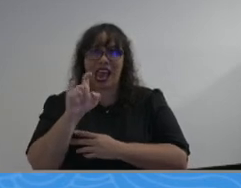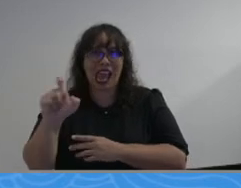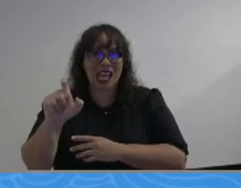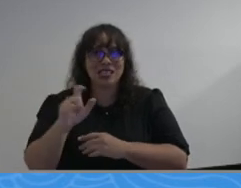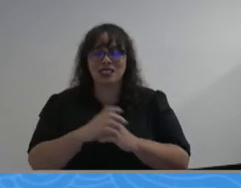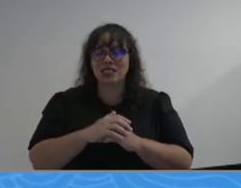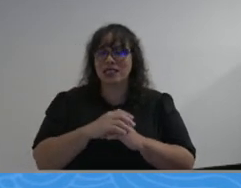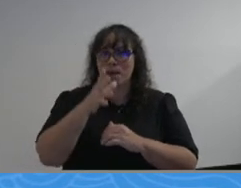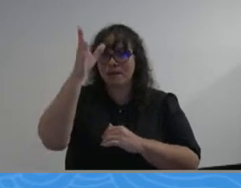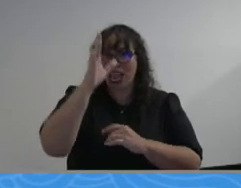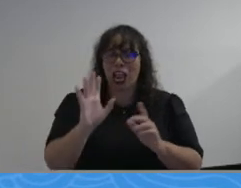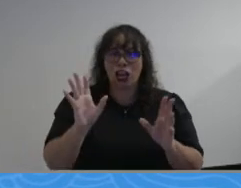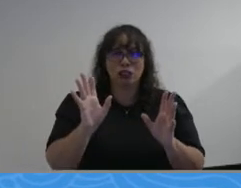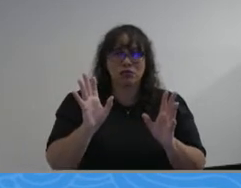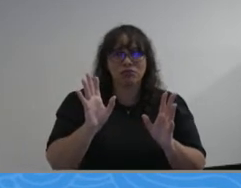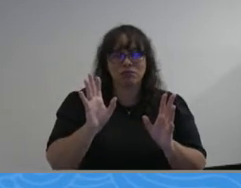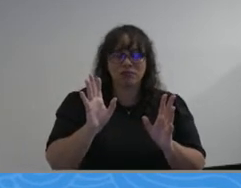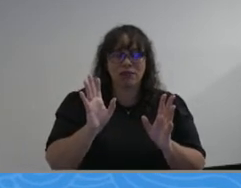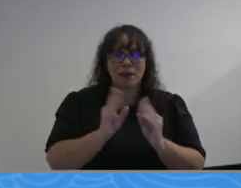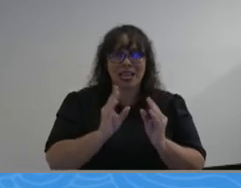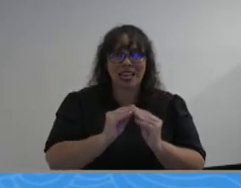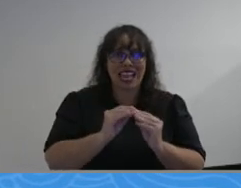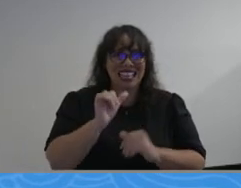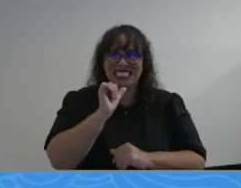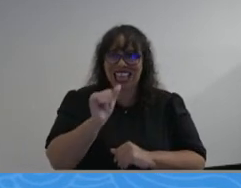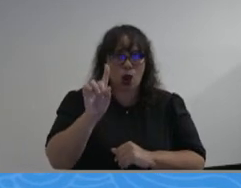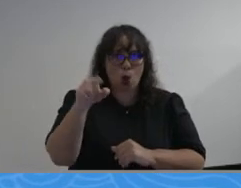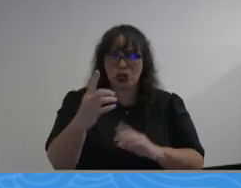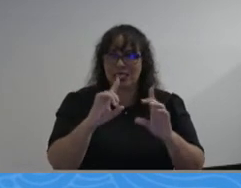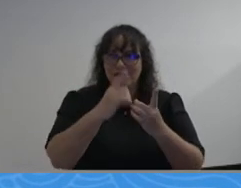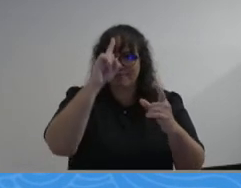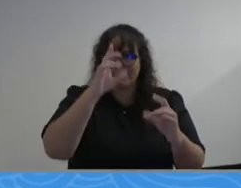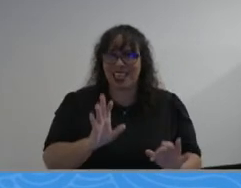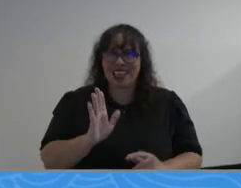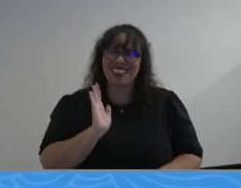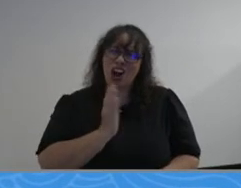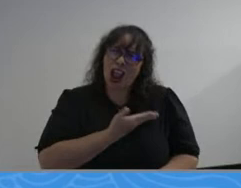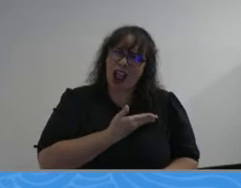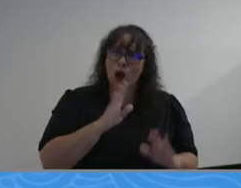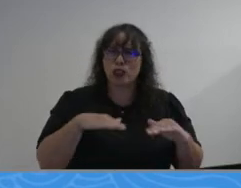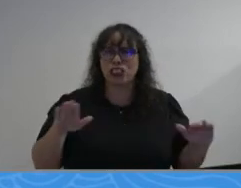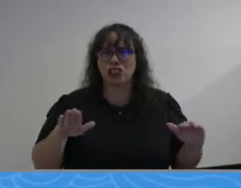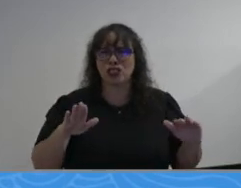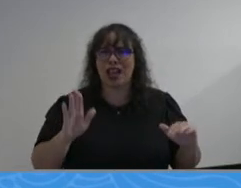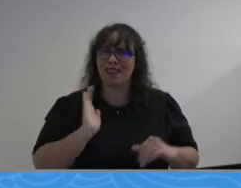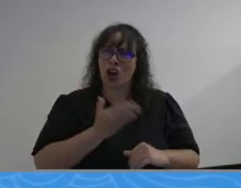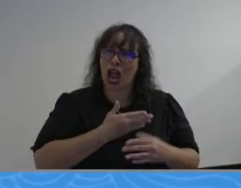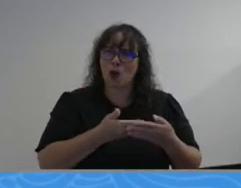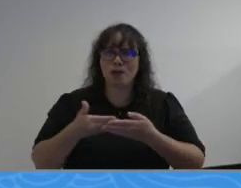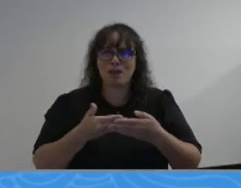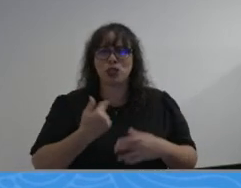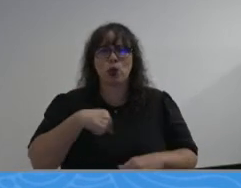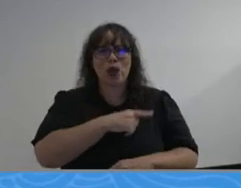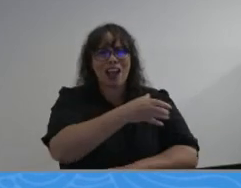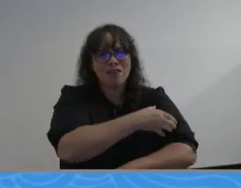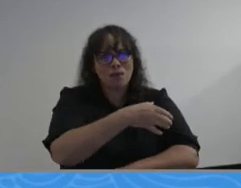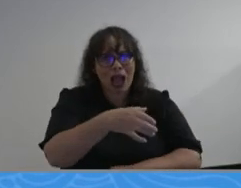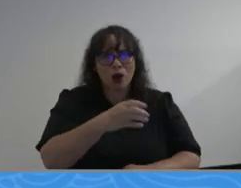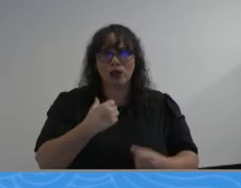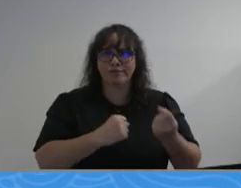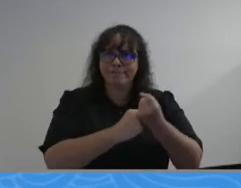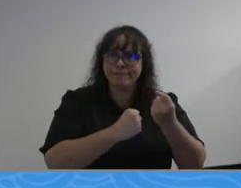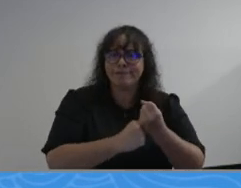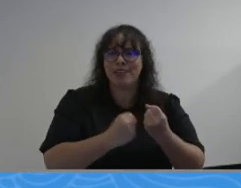This is not all up to the district. These are our children. These are our babies. We have power. We have agency. There are things we can